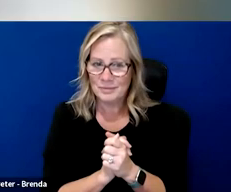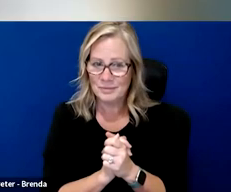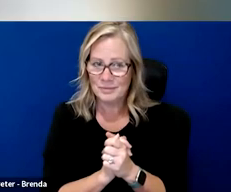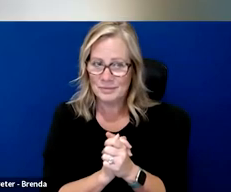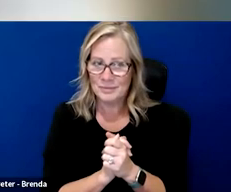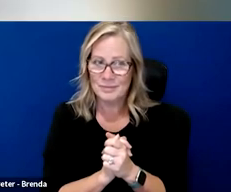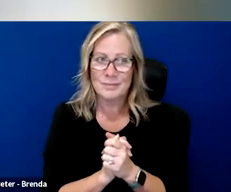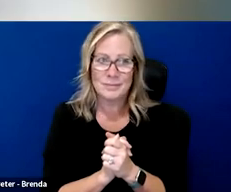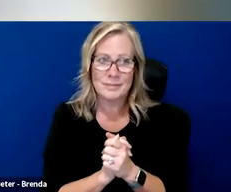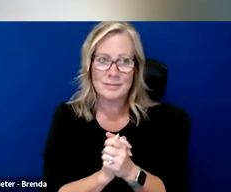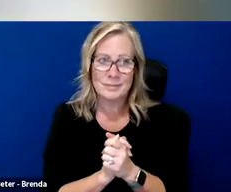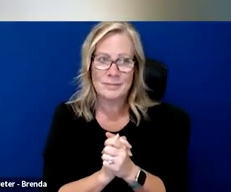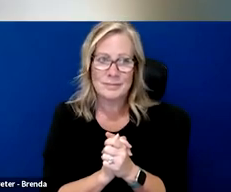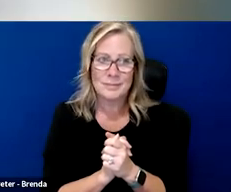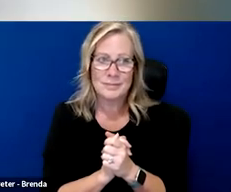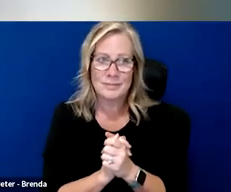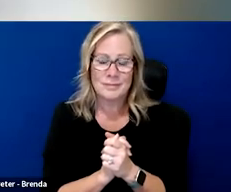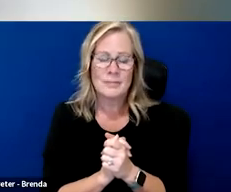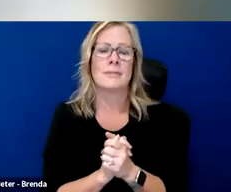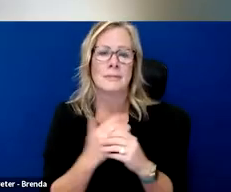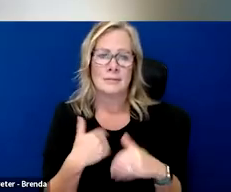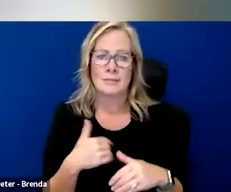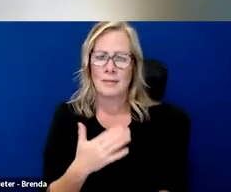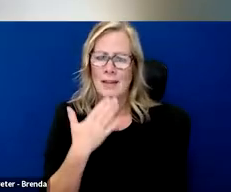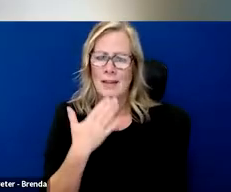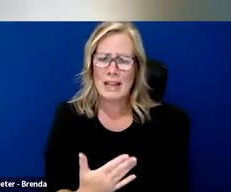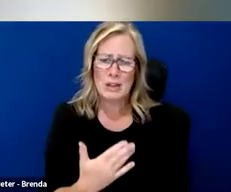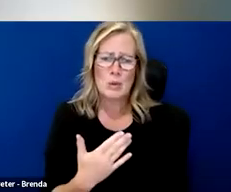Thank you, everyone. That was some really wonderful